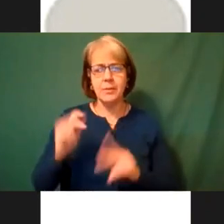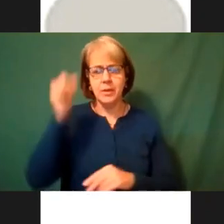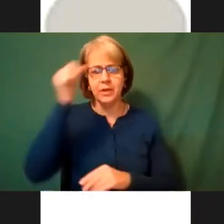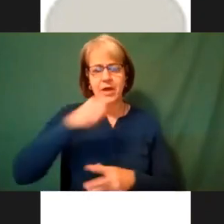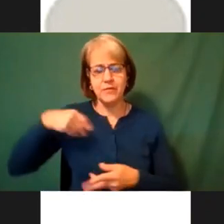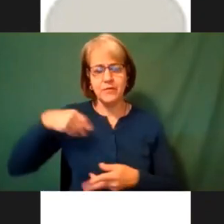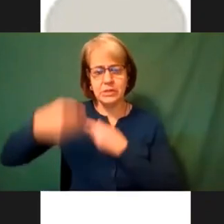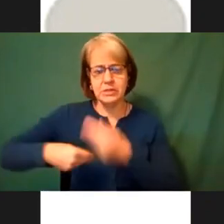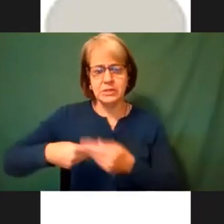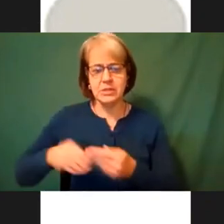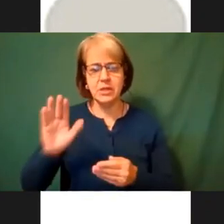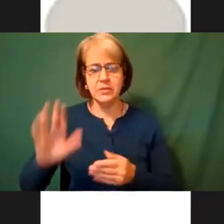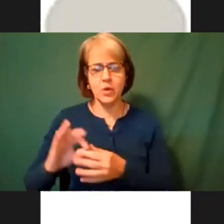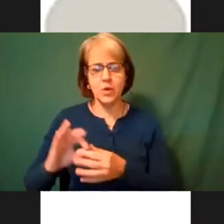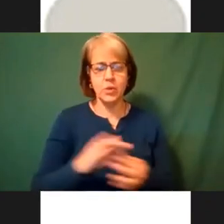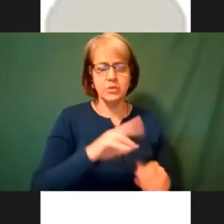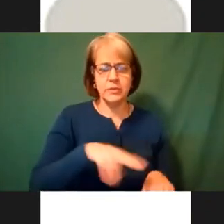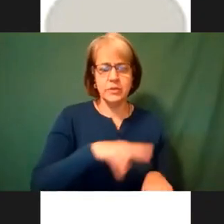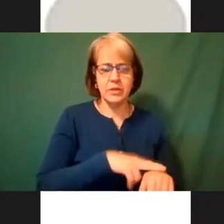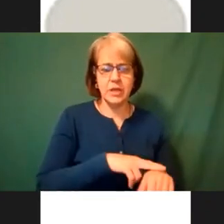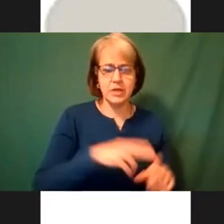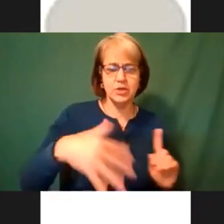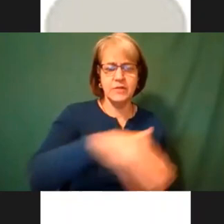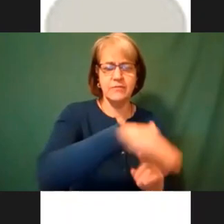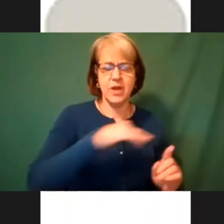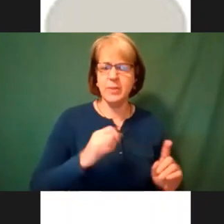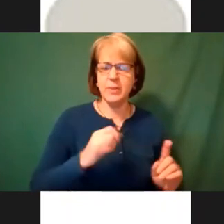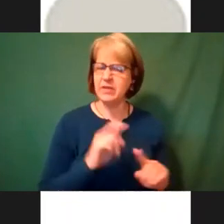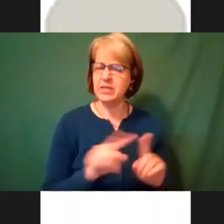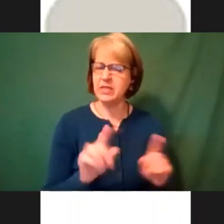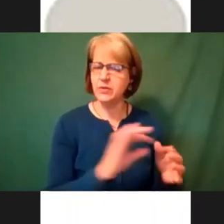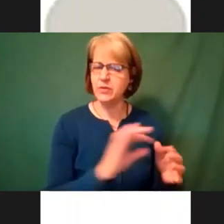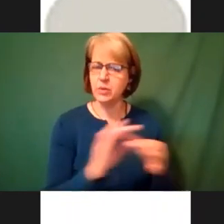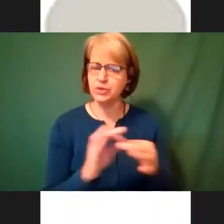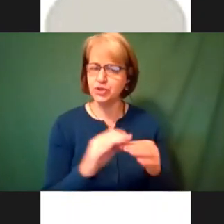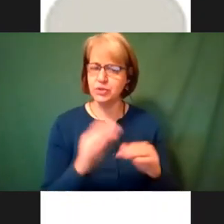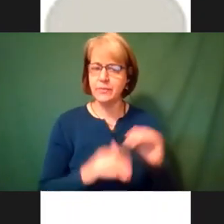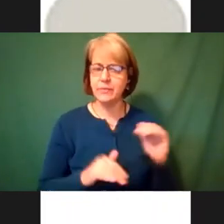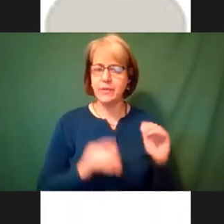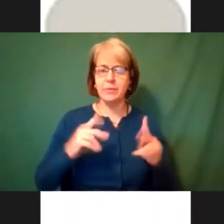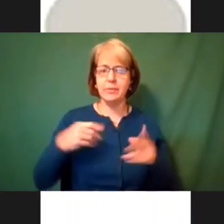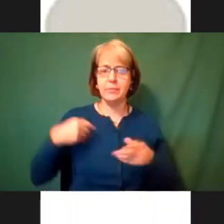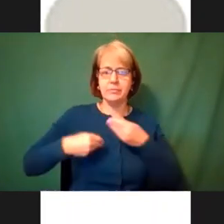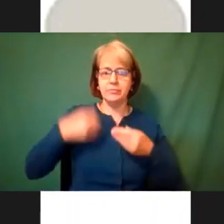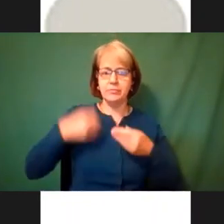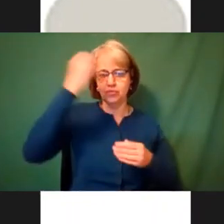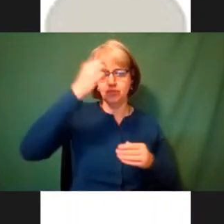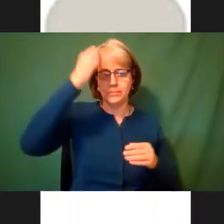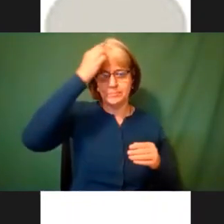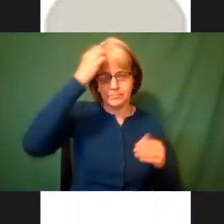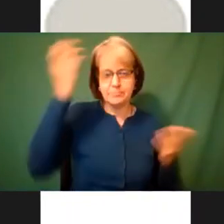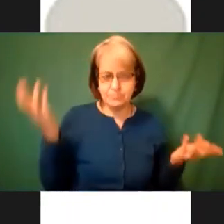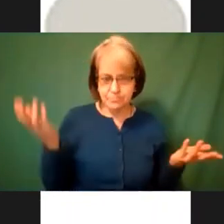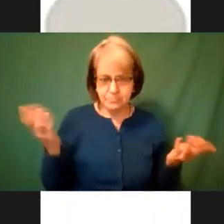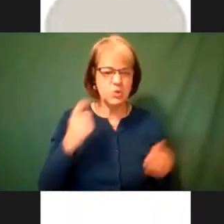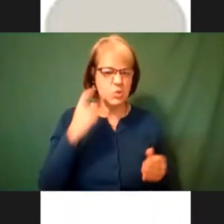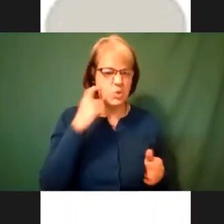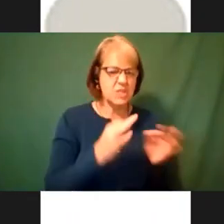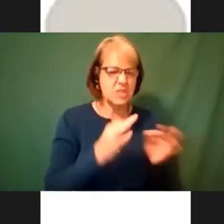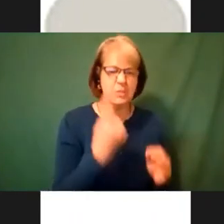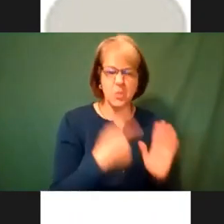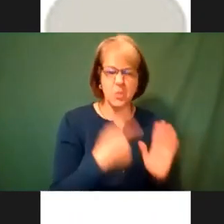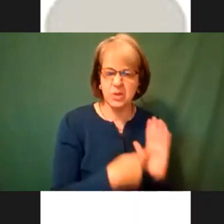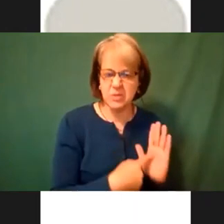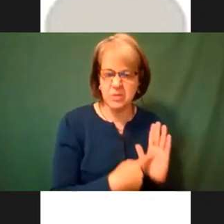and the natural environment. And you just spoke about some of that with people escaping to swamps and so on. So what other kinds of